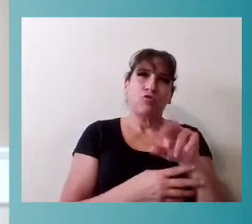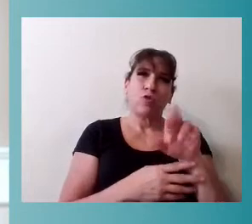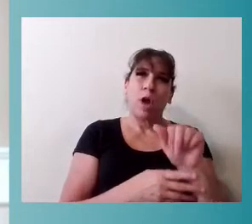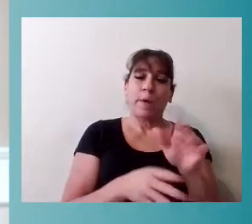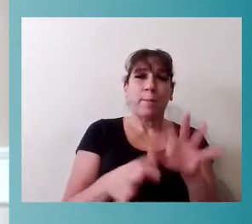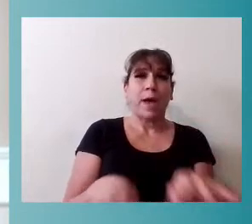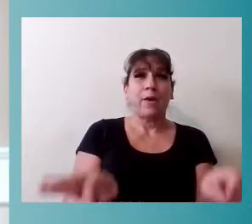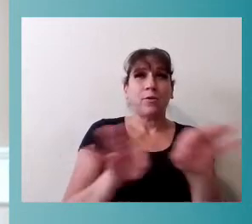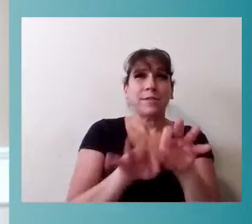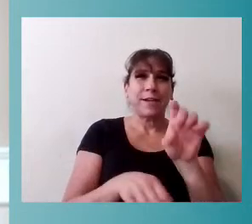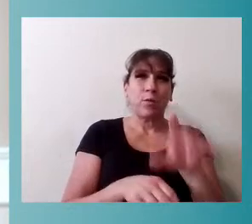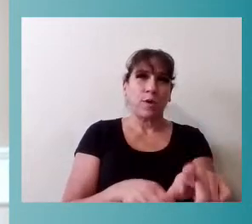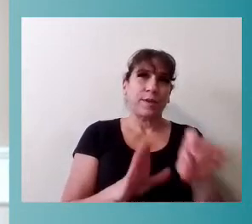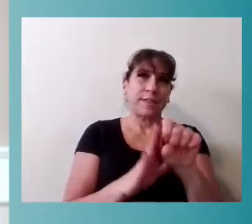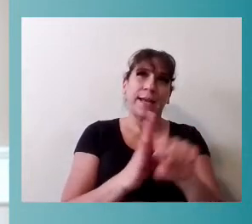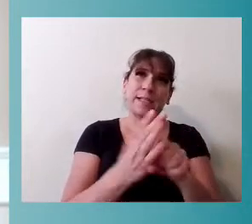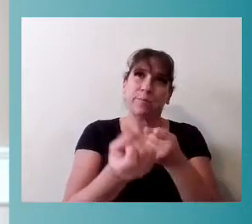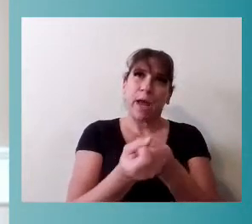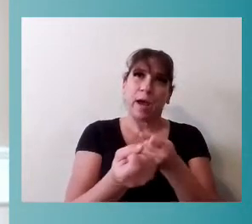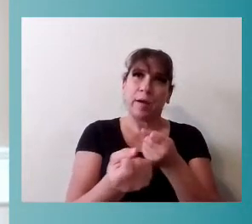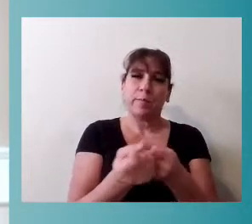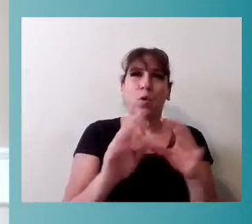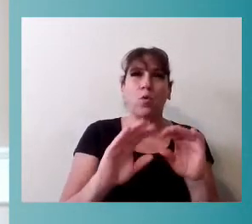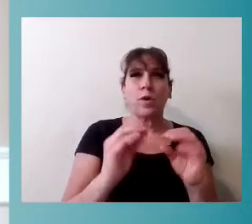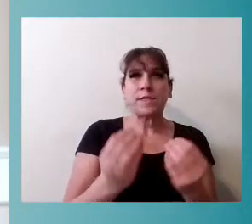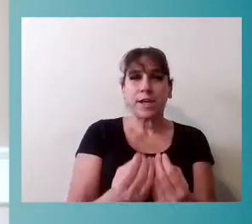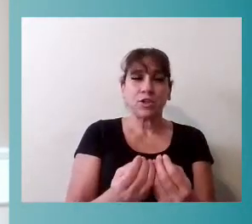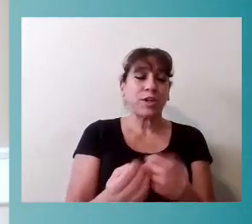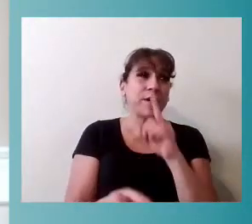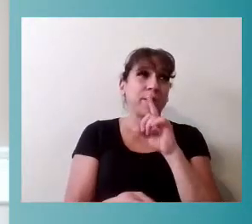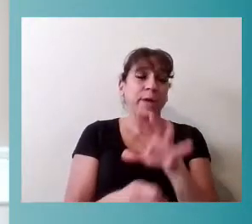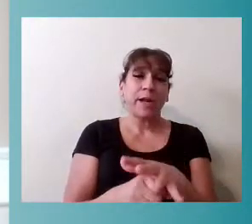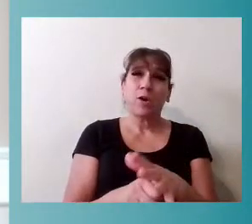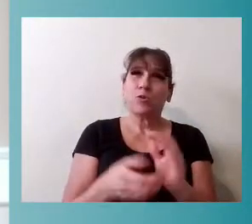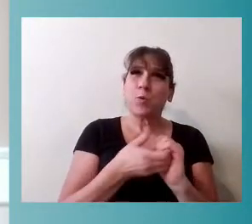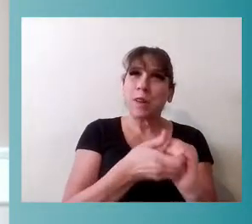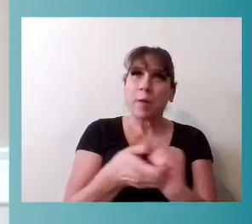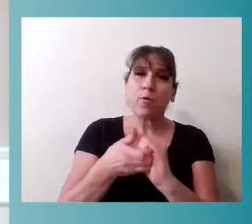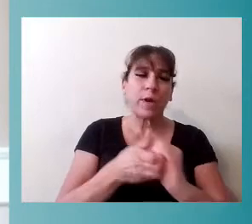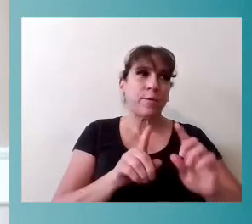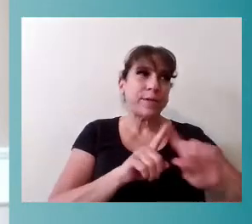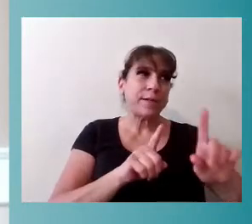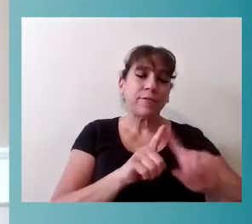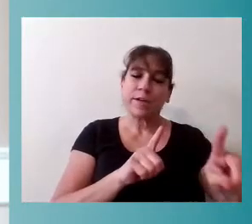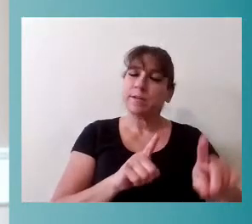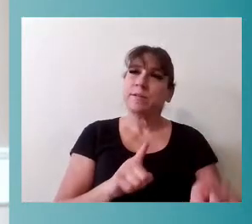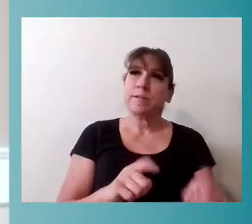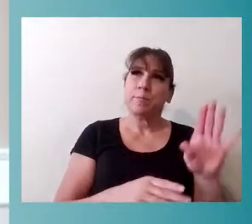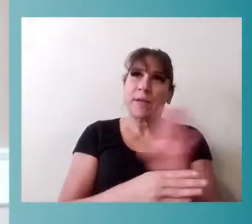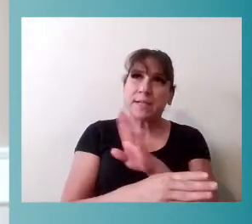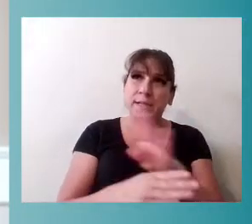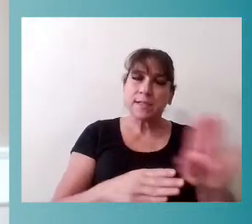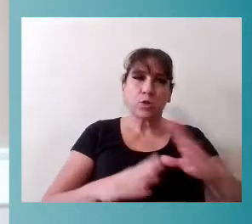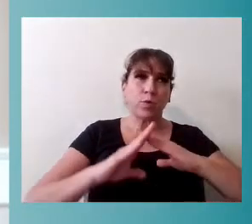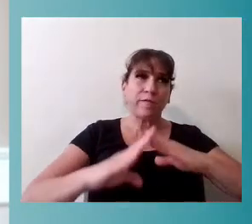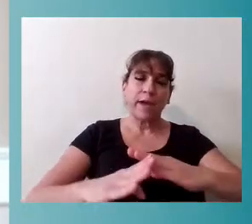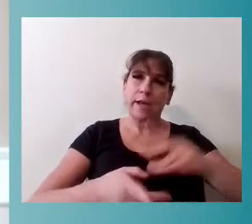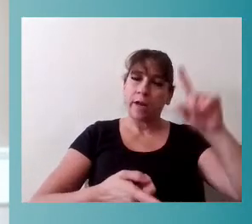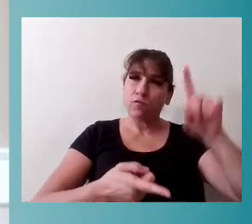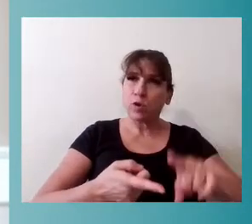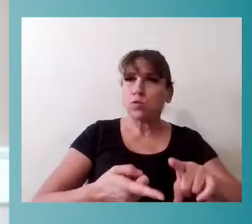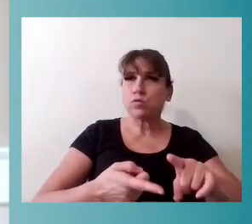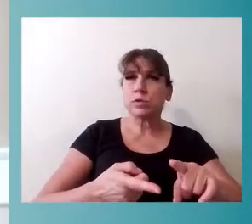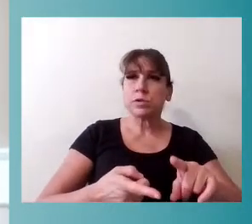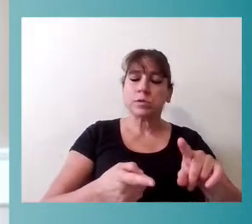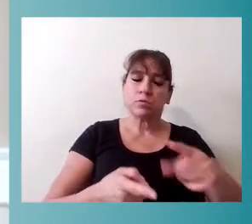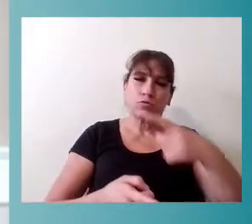as the state's backbone organization committed to collaborating with various entities to prevent and reduce trauma